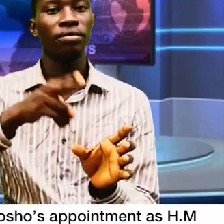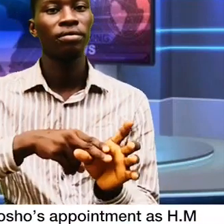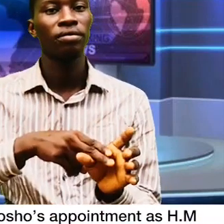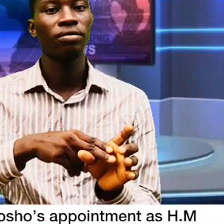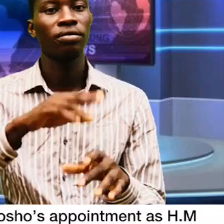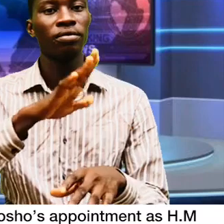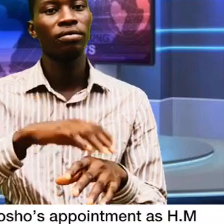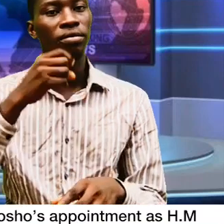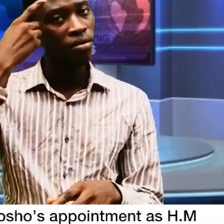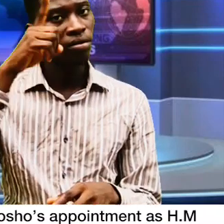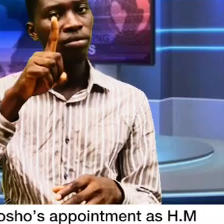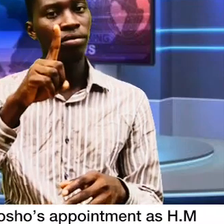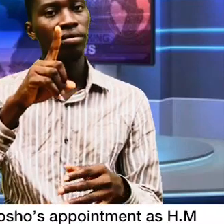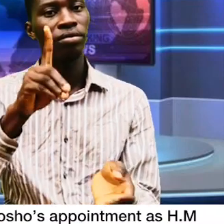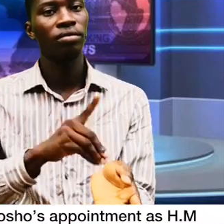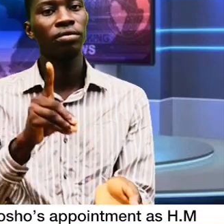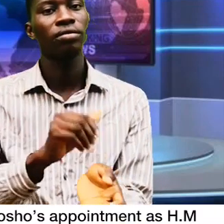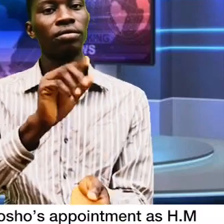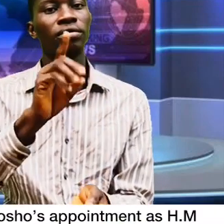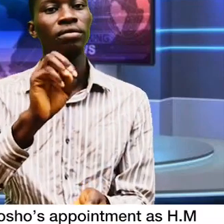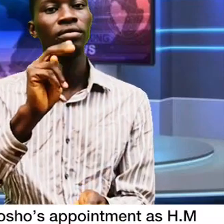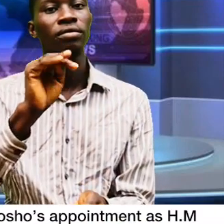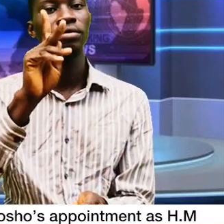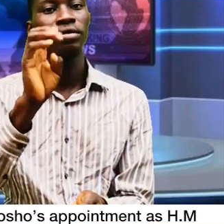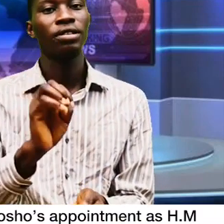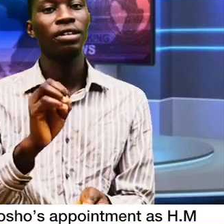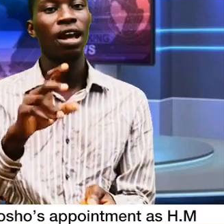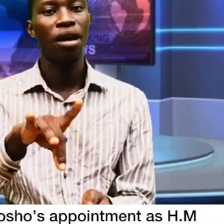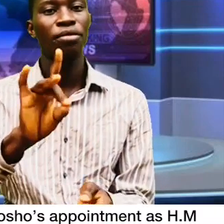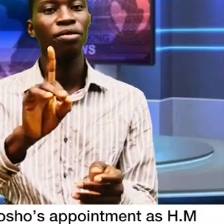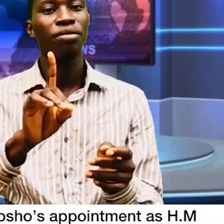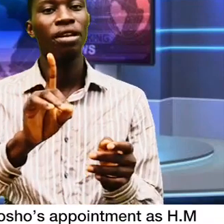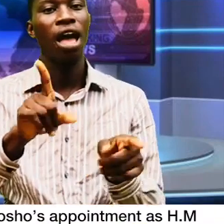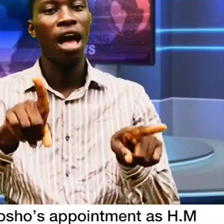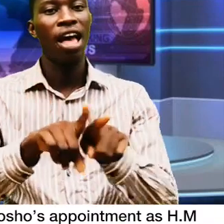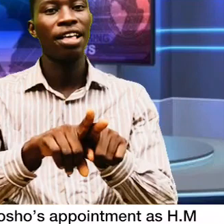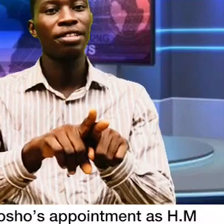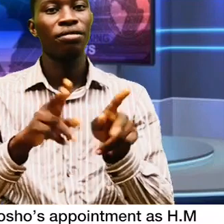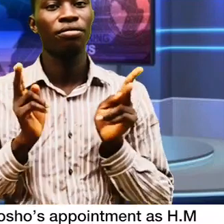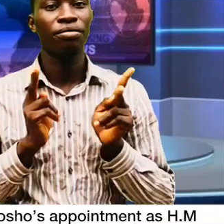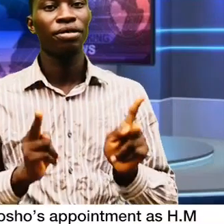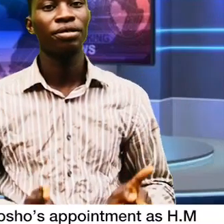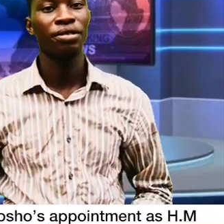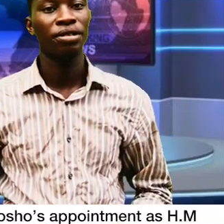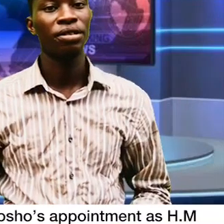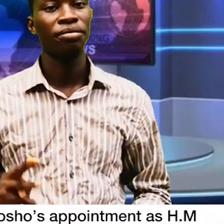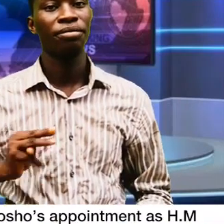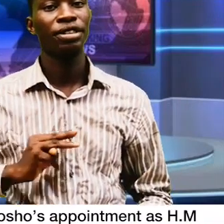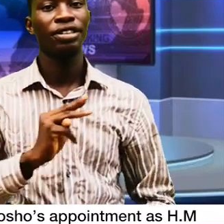calls for Dr. Adenike Tejuosho's appointment as Humanitarian Minister.